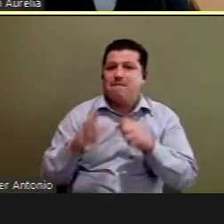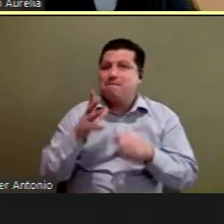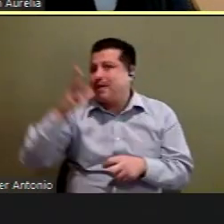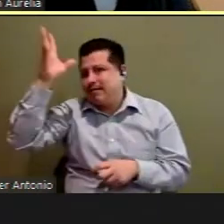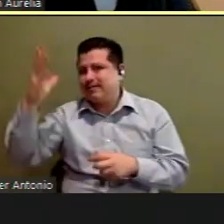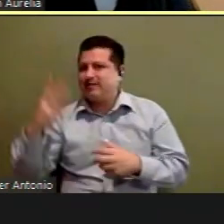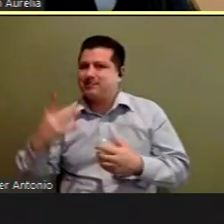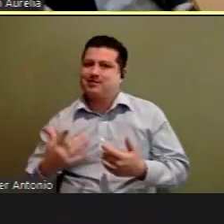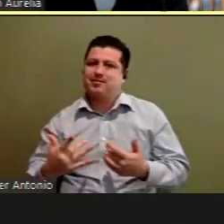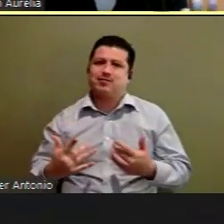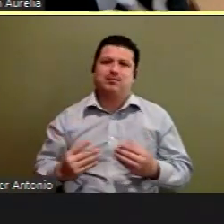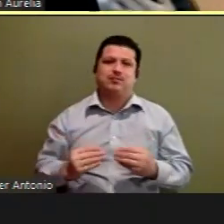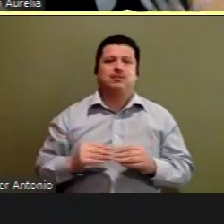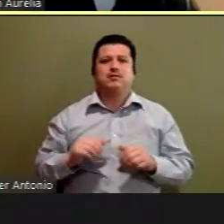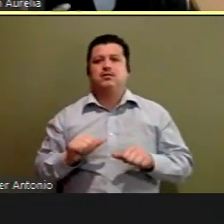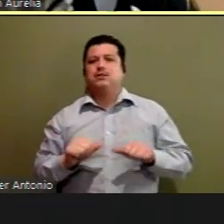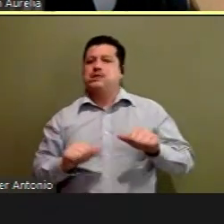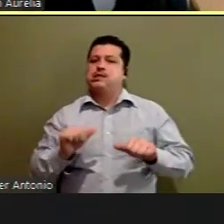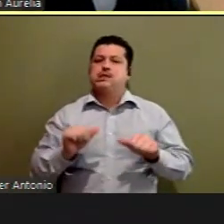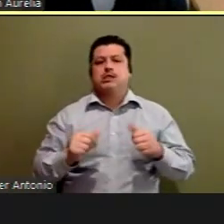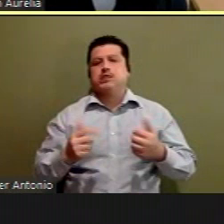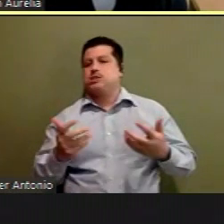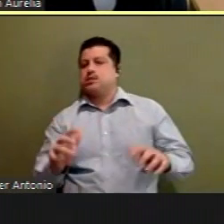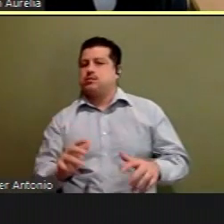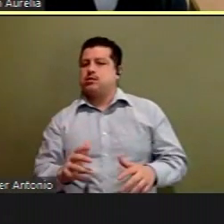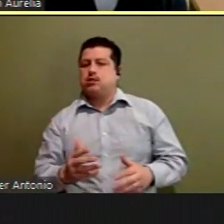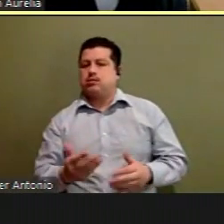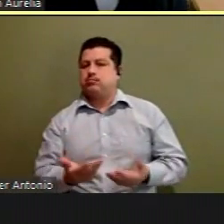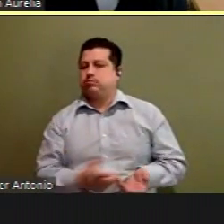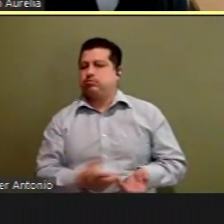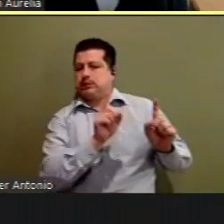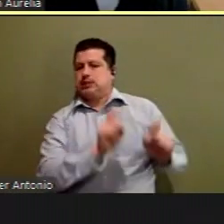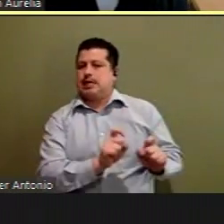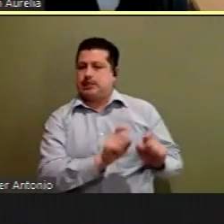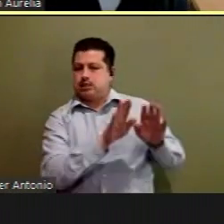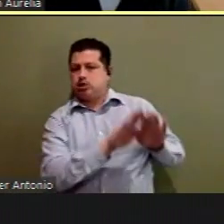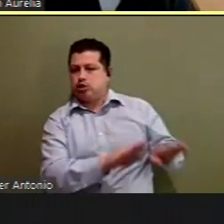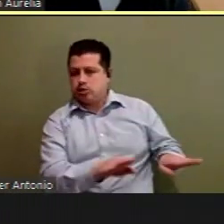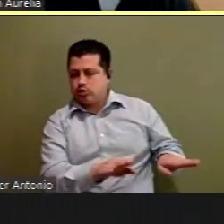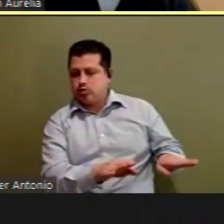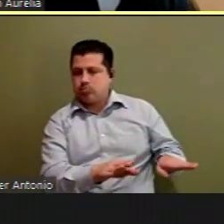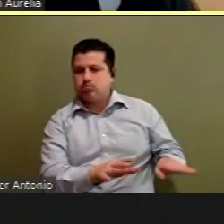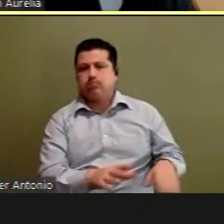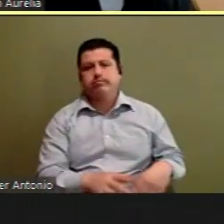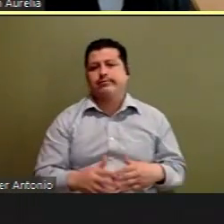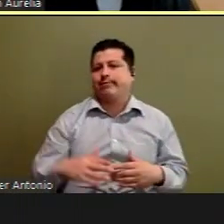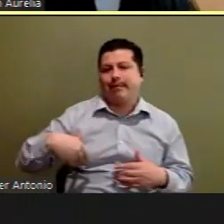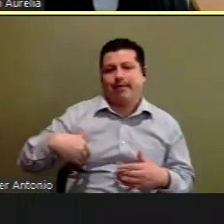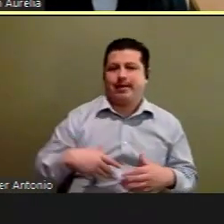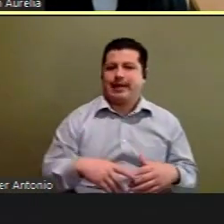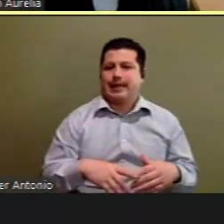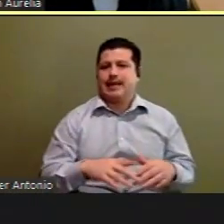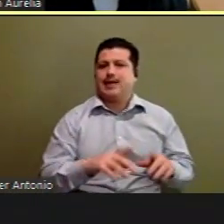into the clinical trials. And there aren't any clinical trials that are currently underway for children under the age of 12.